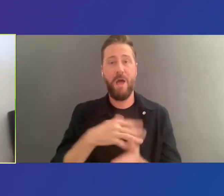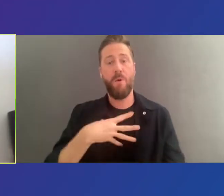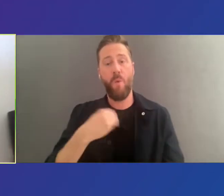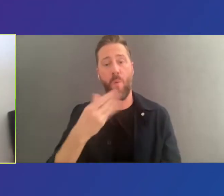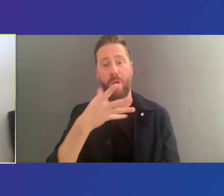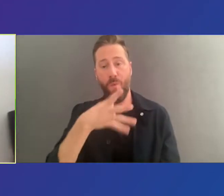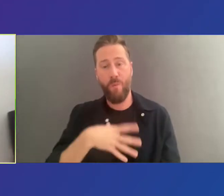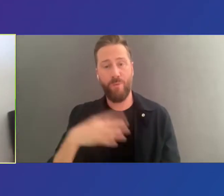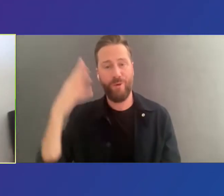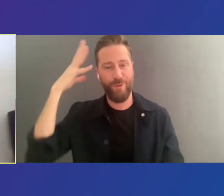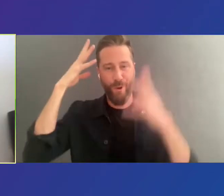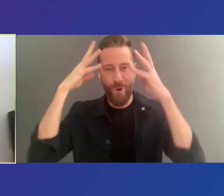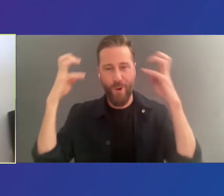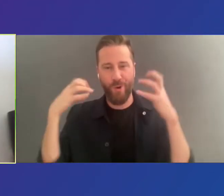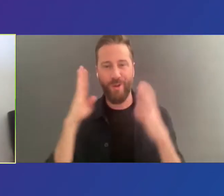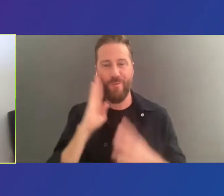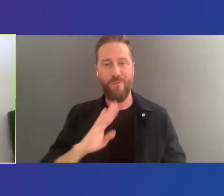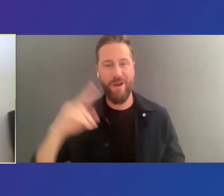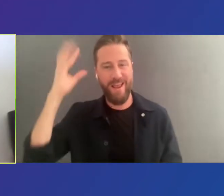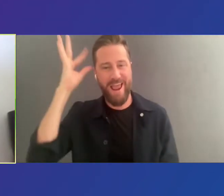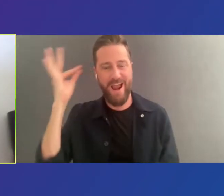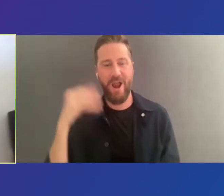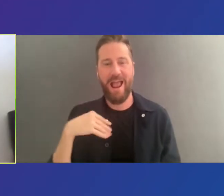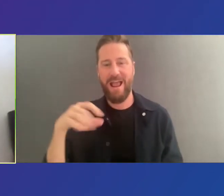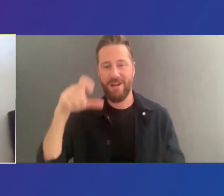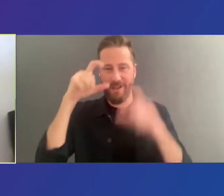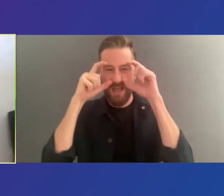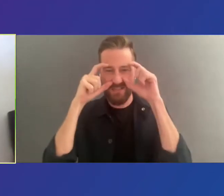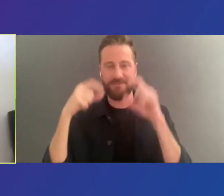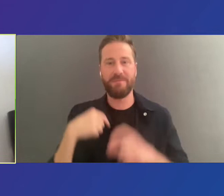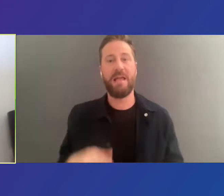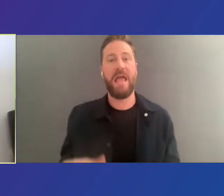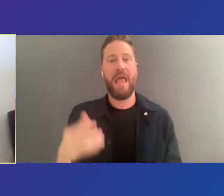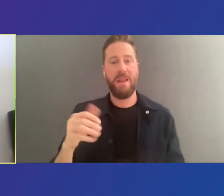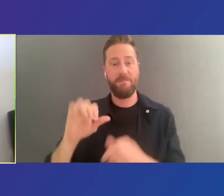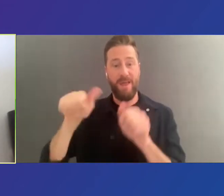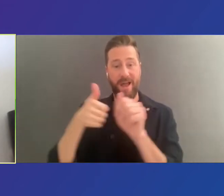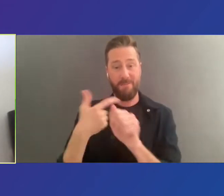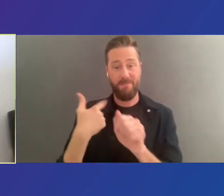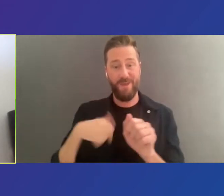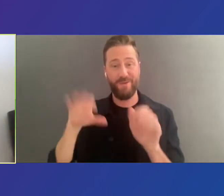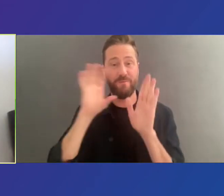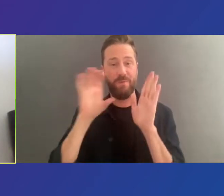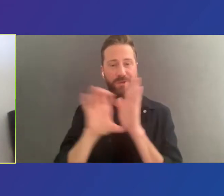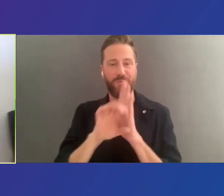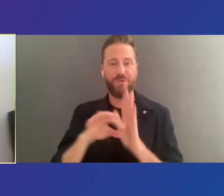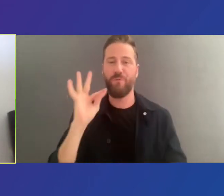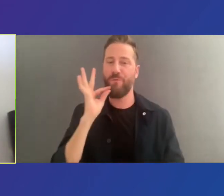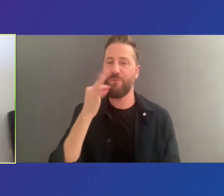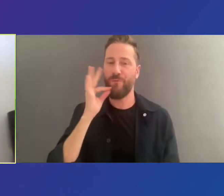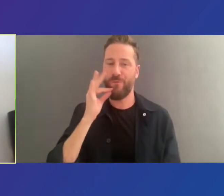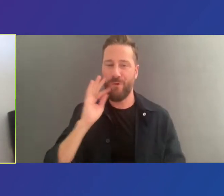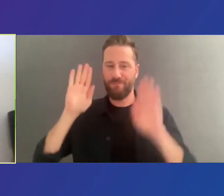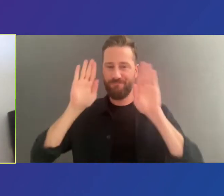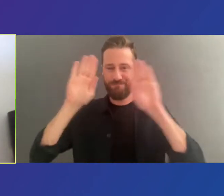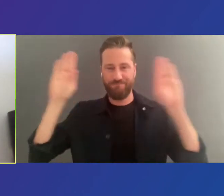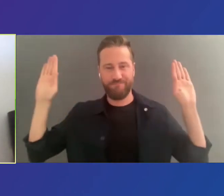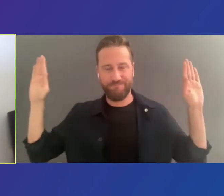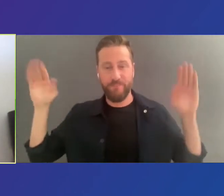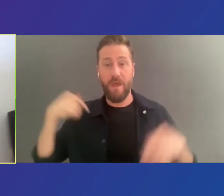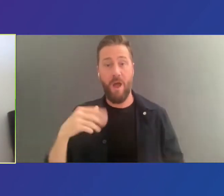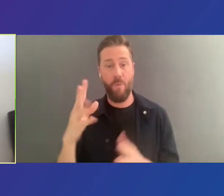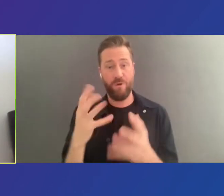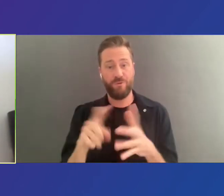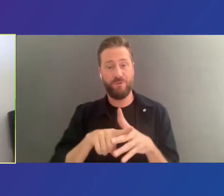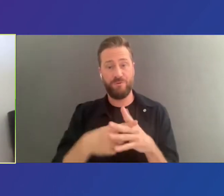glasses and a cream sweater. On the wall behind me are some posters of fruit. I just wanted to start